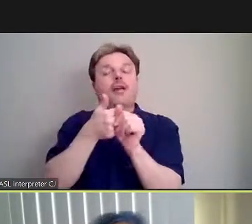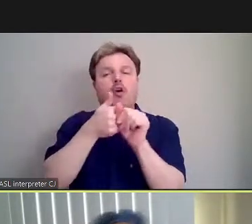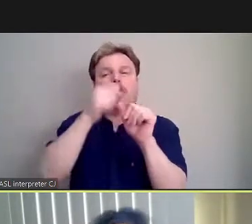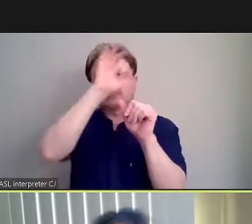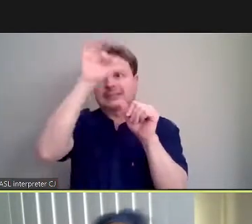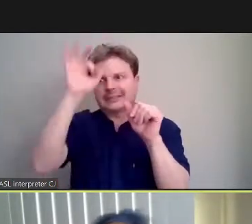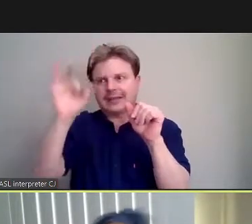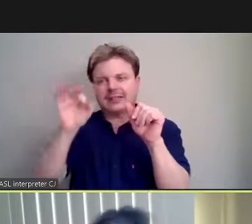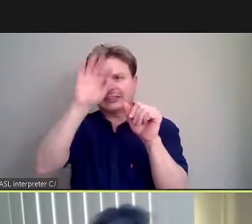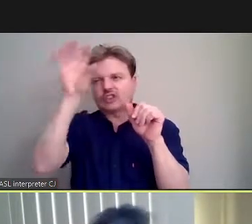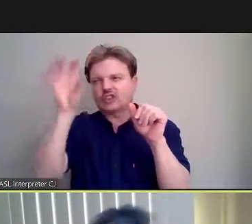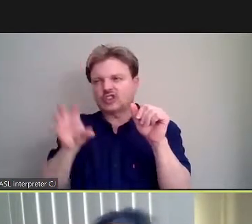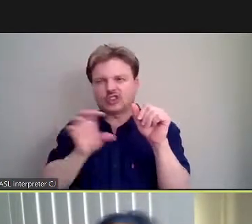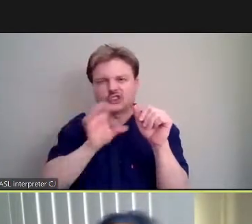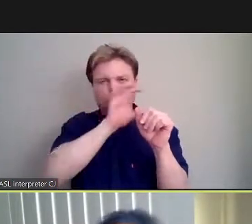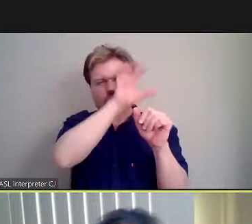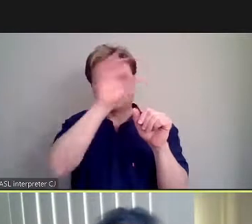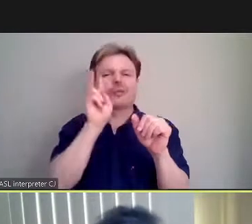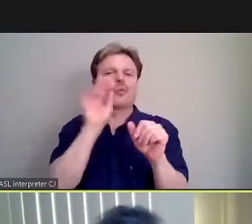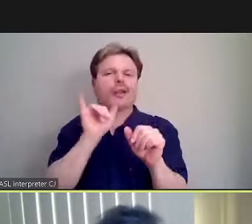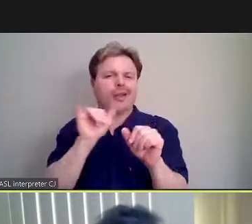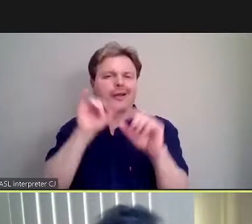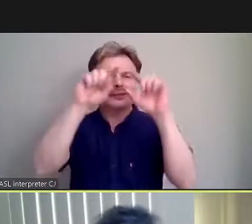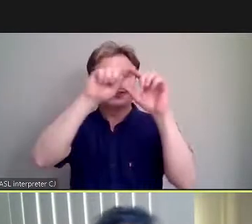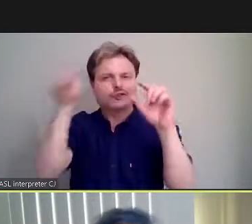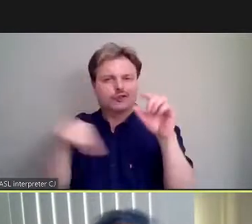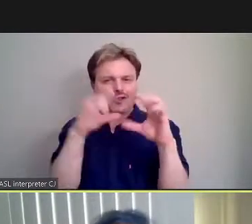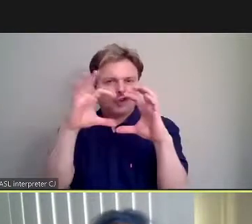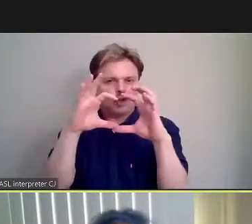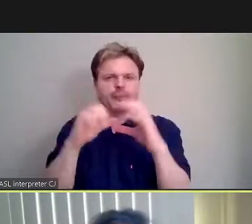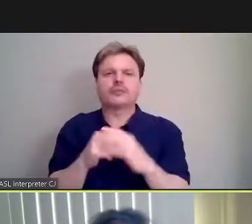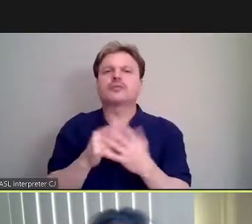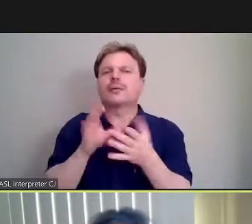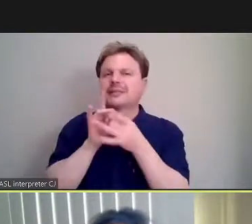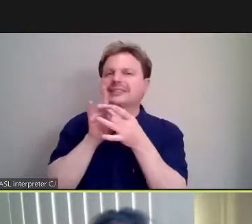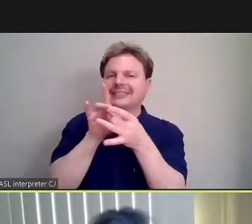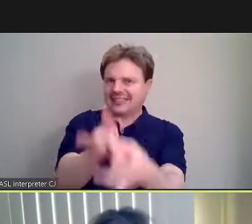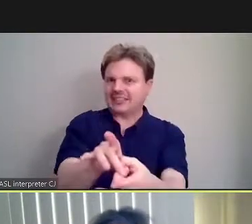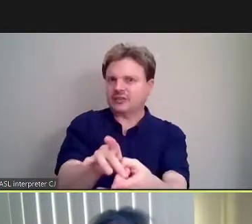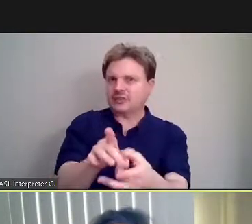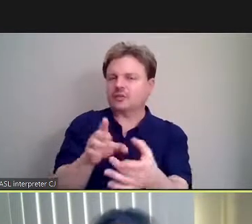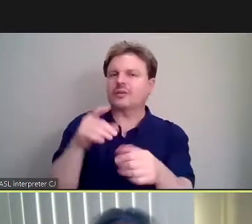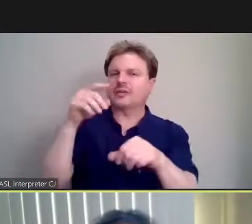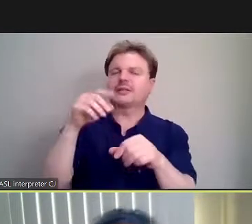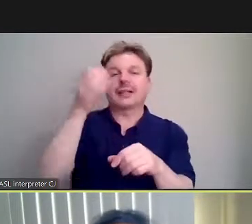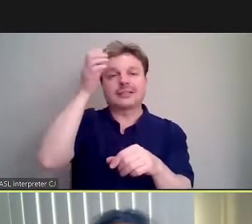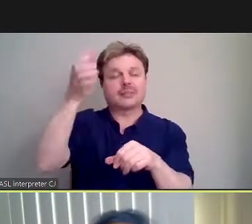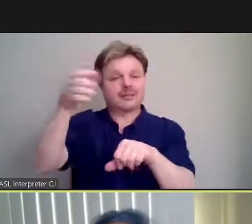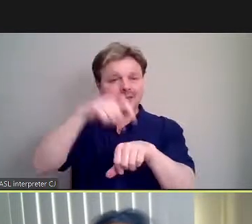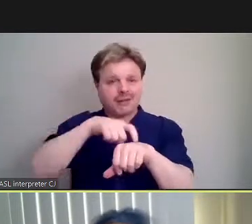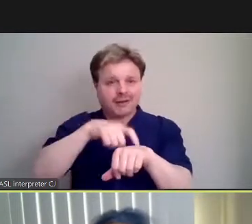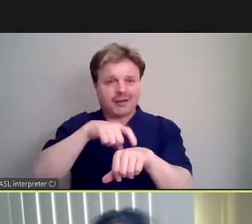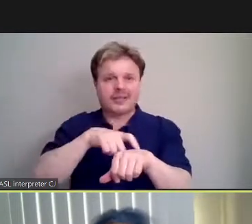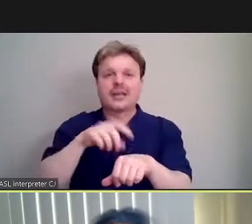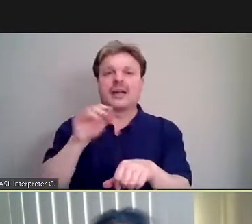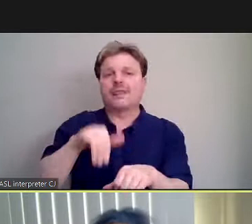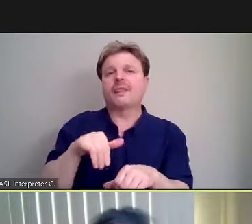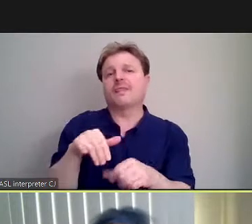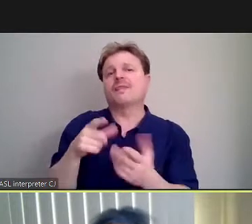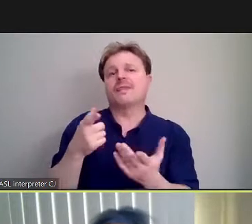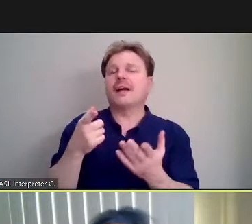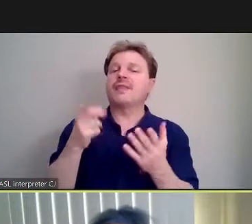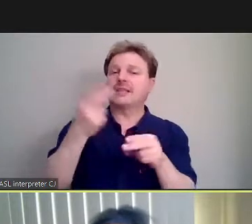to that concept of time that Blau talks about, which he calls the name of his book,